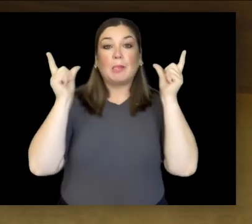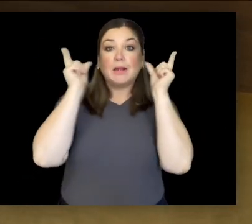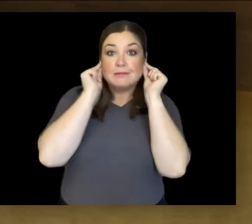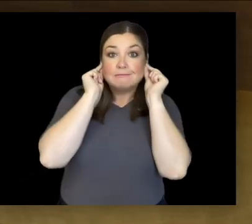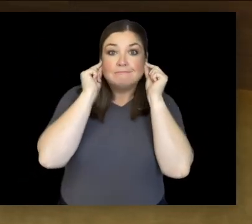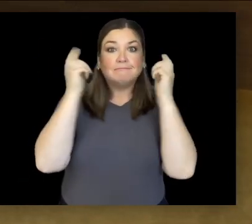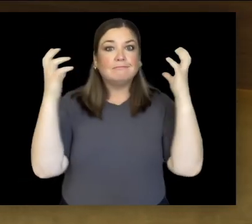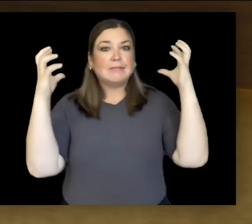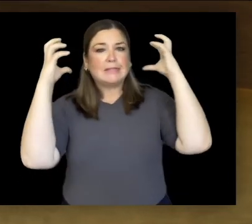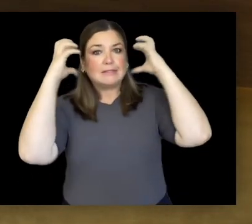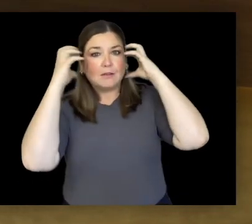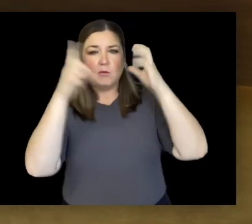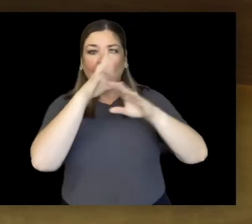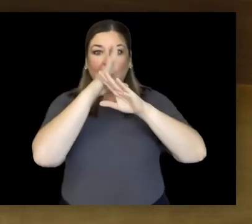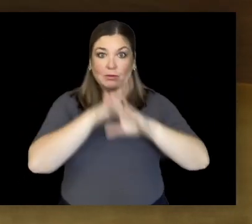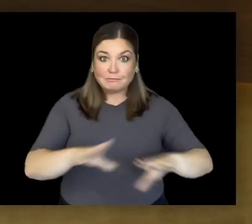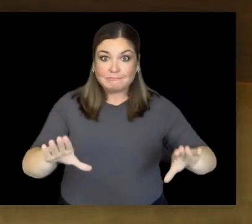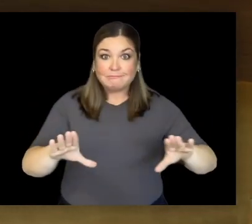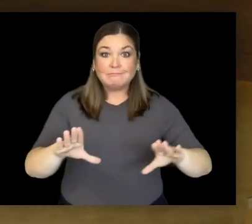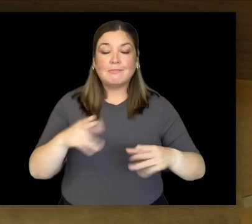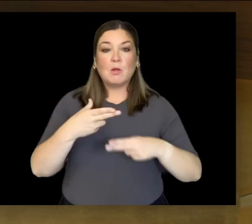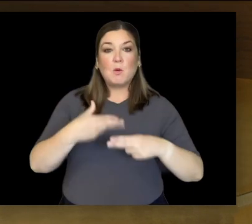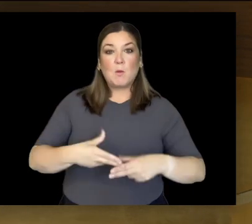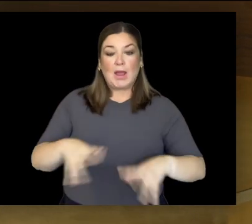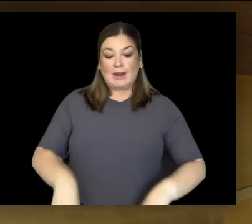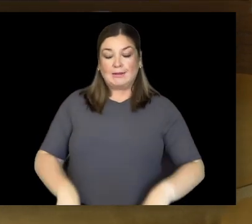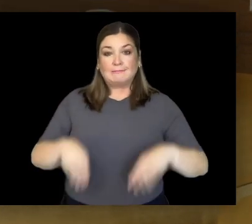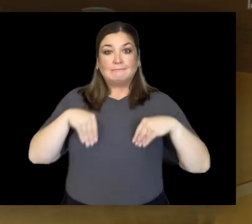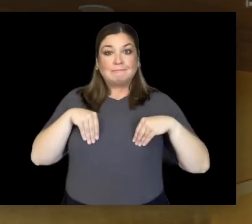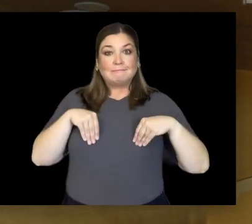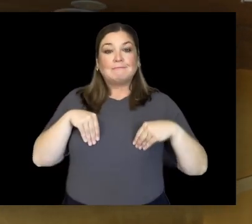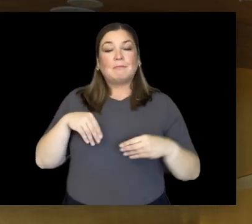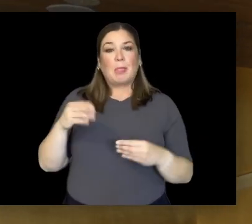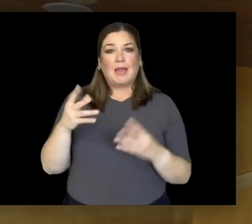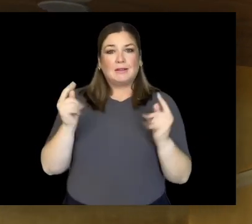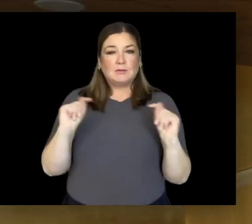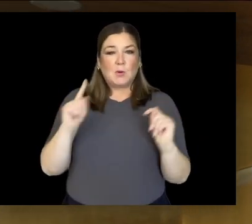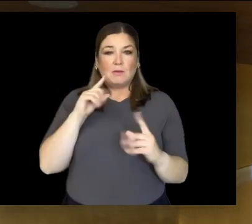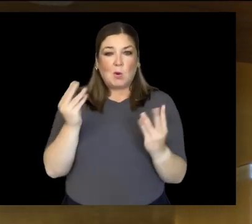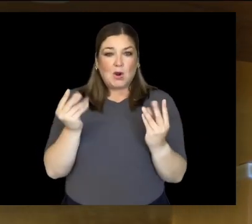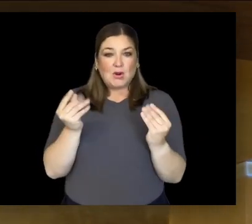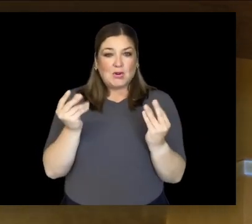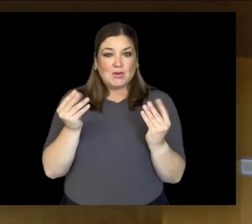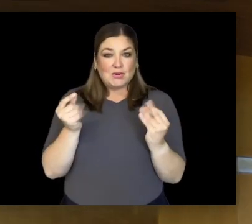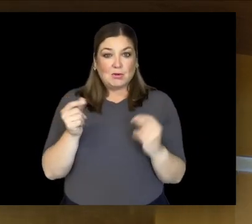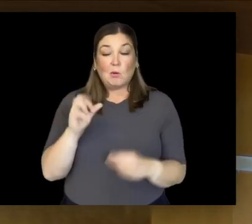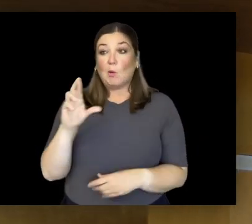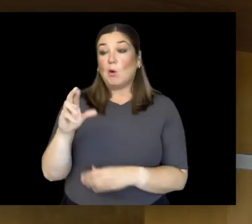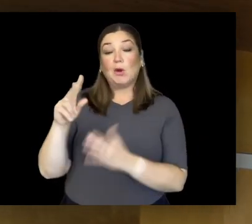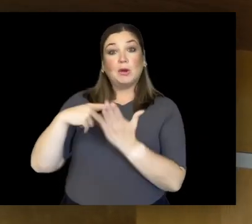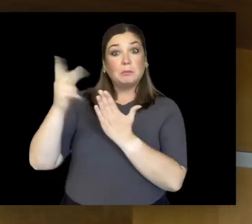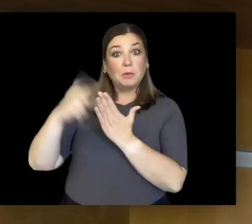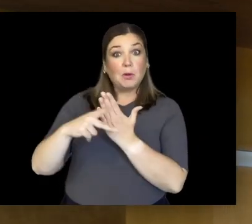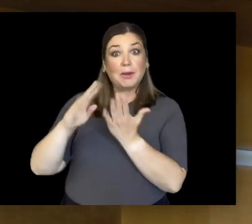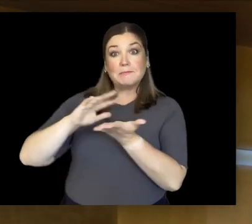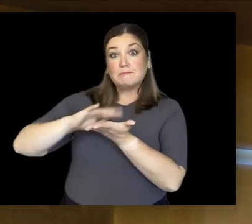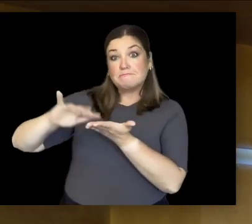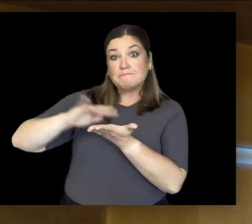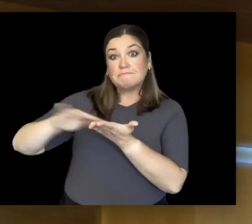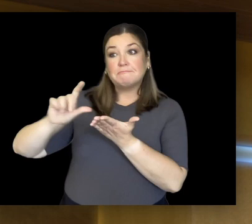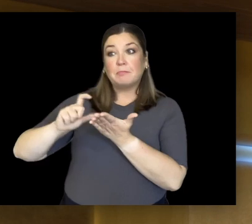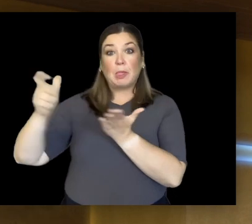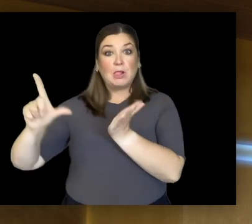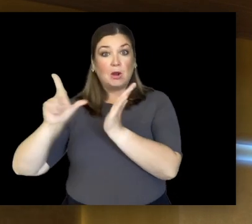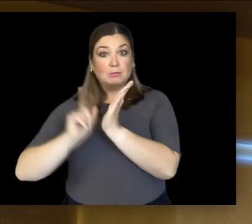listening devices, earplugs or sound dampening headphones, weighted lap pads, and fidgets. They also can provide braille or